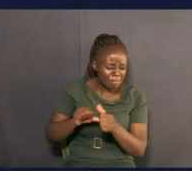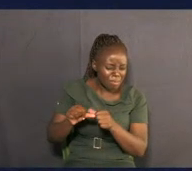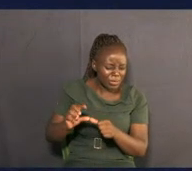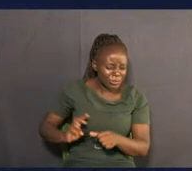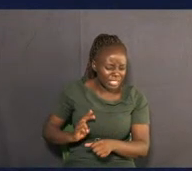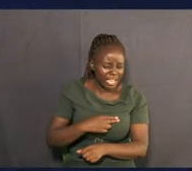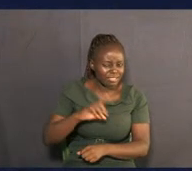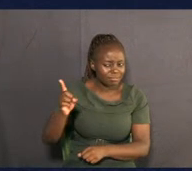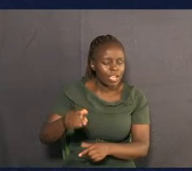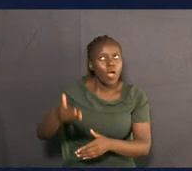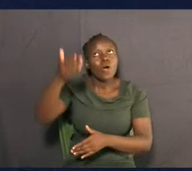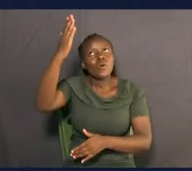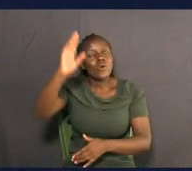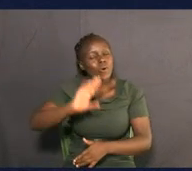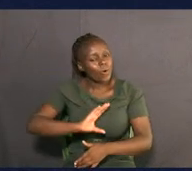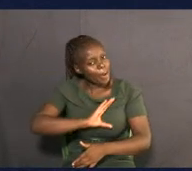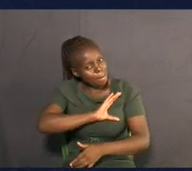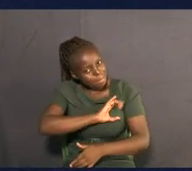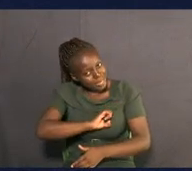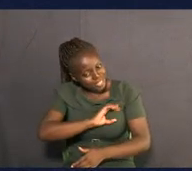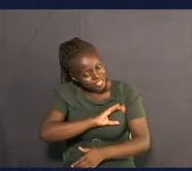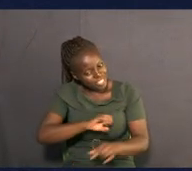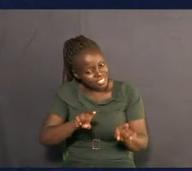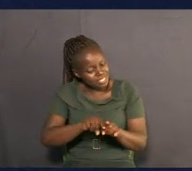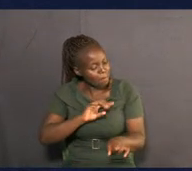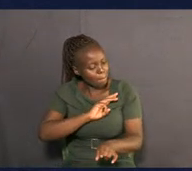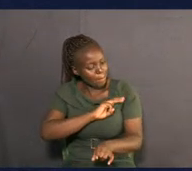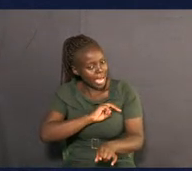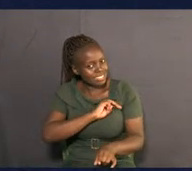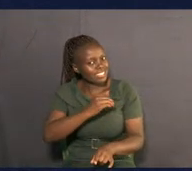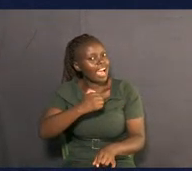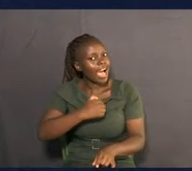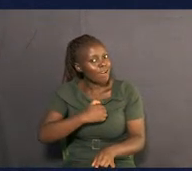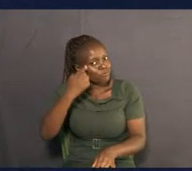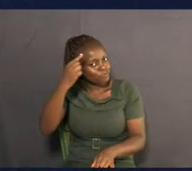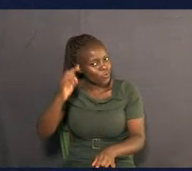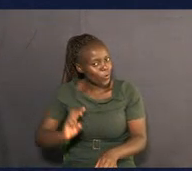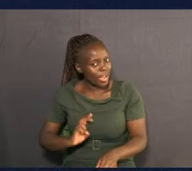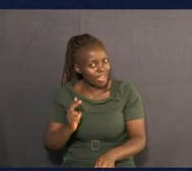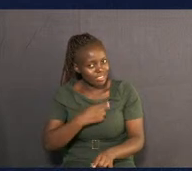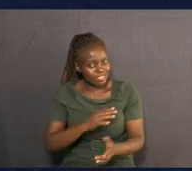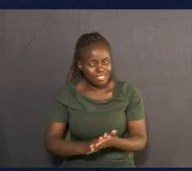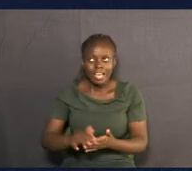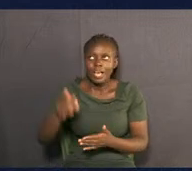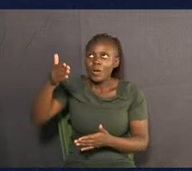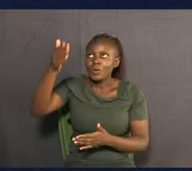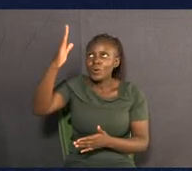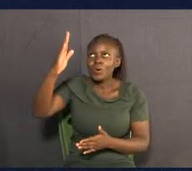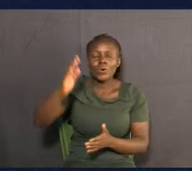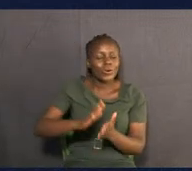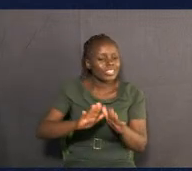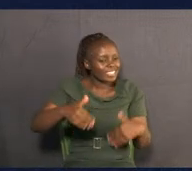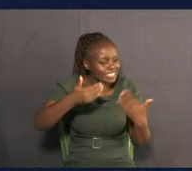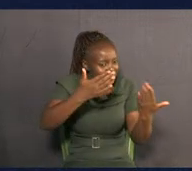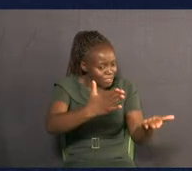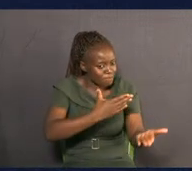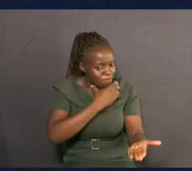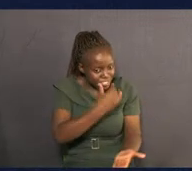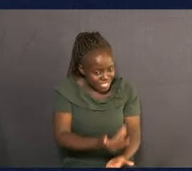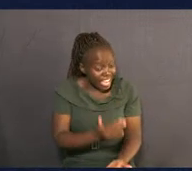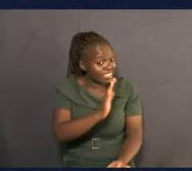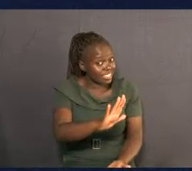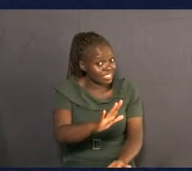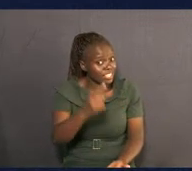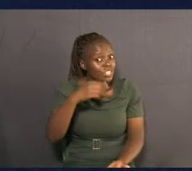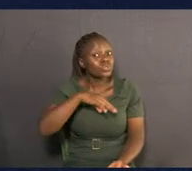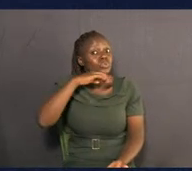and forbearing in his mercy. He took upon himself our sins. He himself gave up his own son as a ransom for